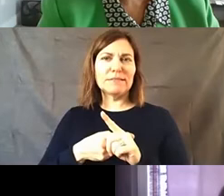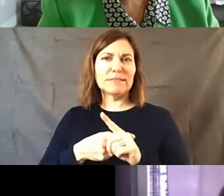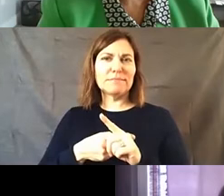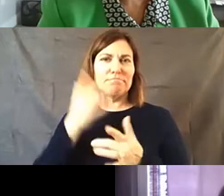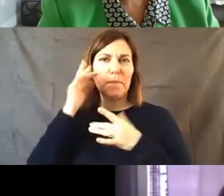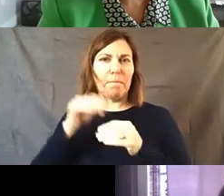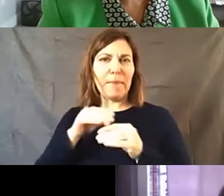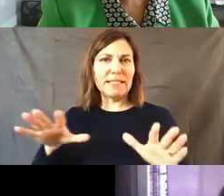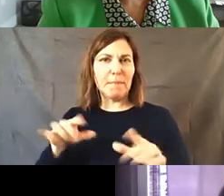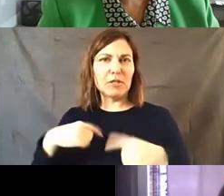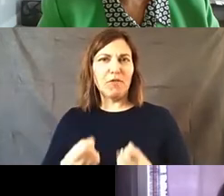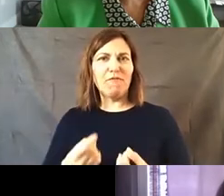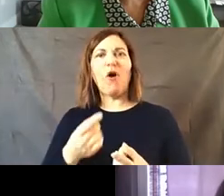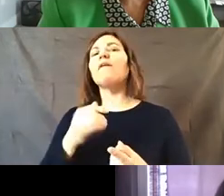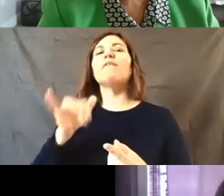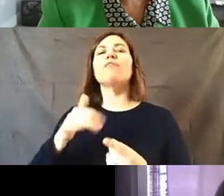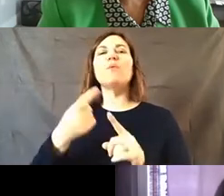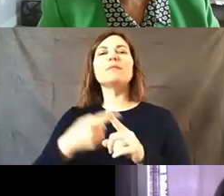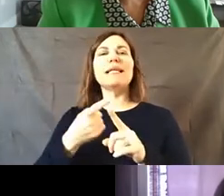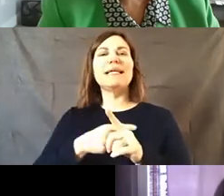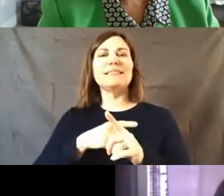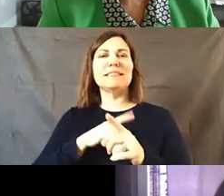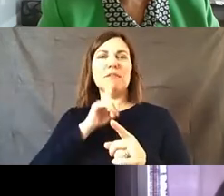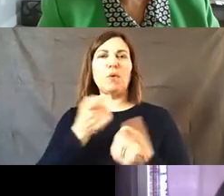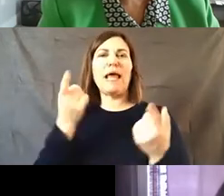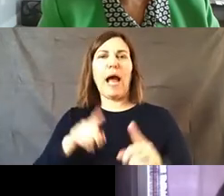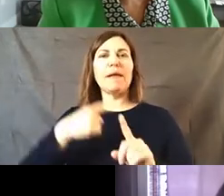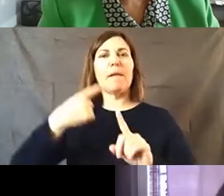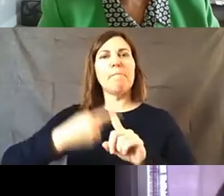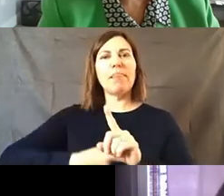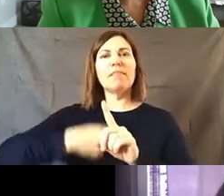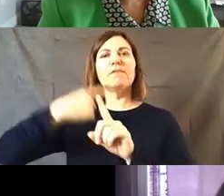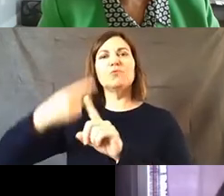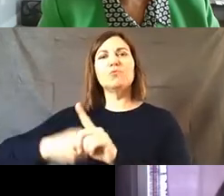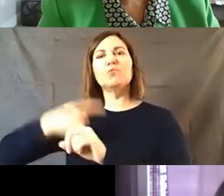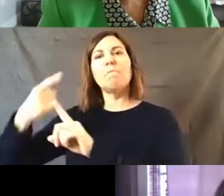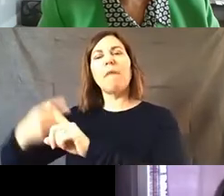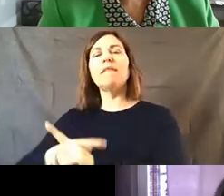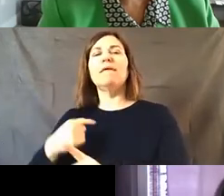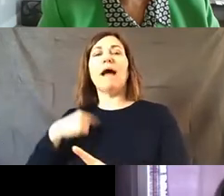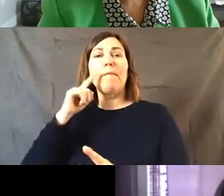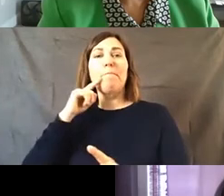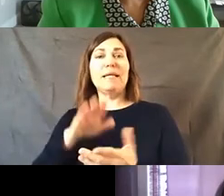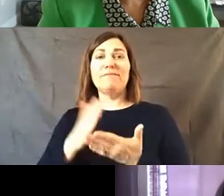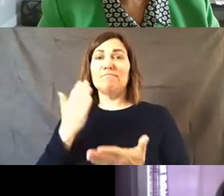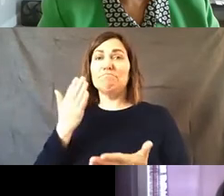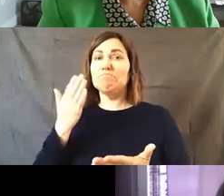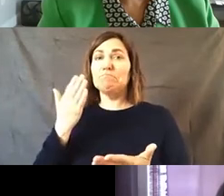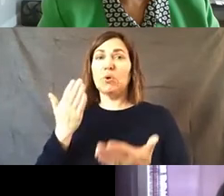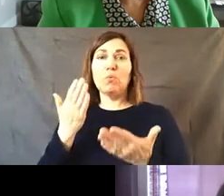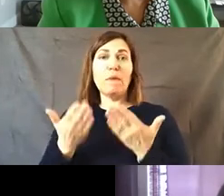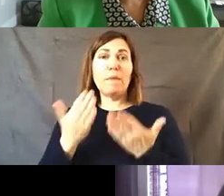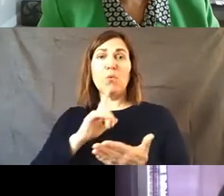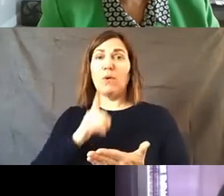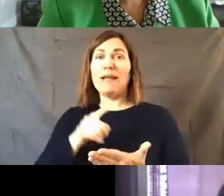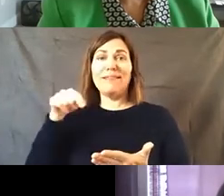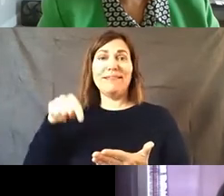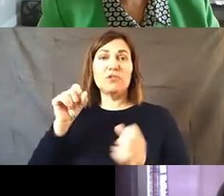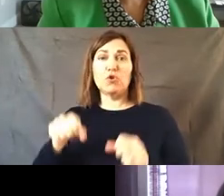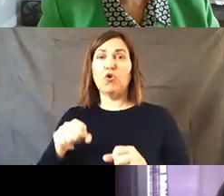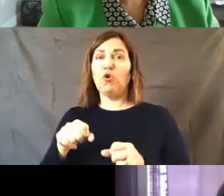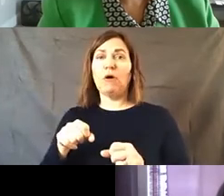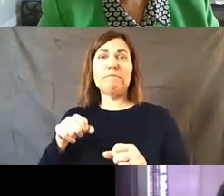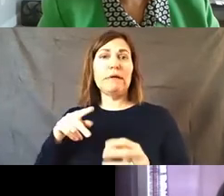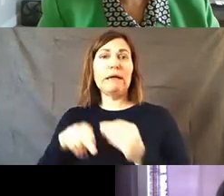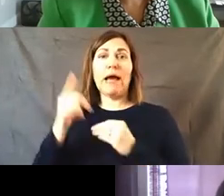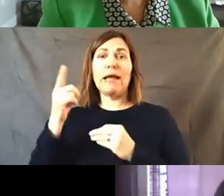month to month to begin with. So I really believe this could literally more than cut in half the effectiveness of the eviction moratorium in